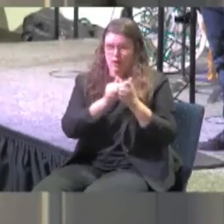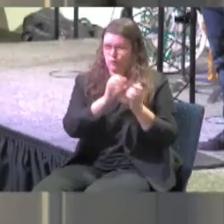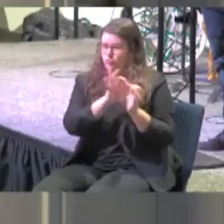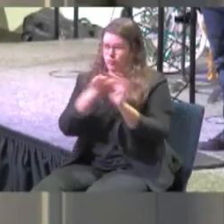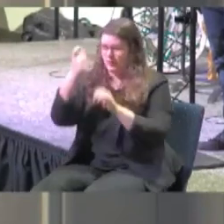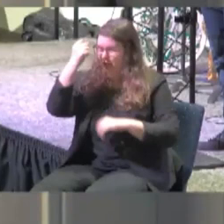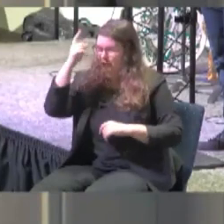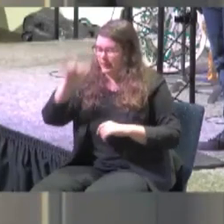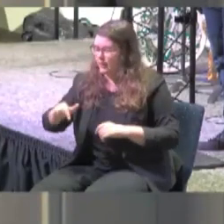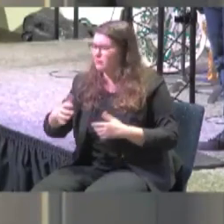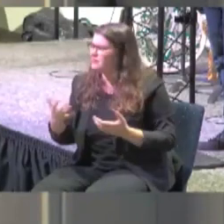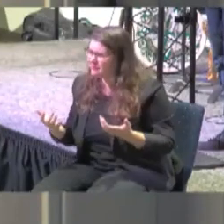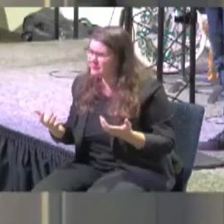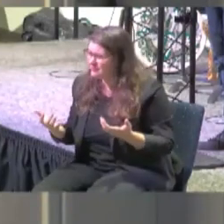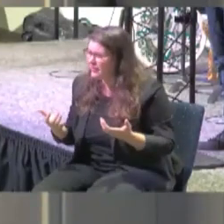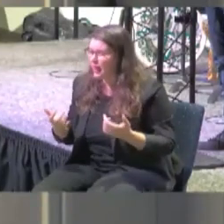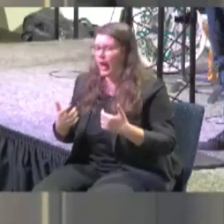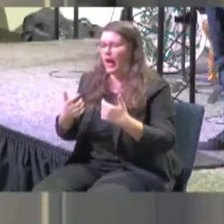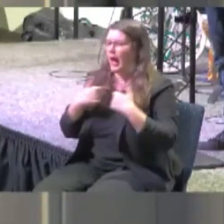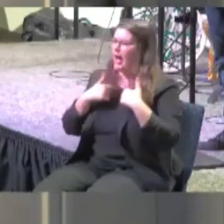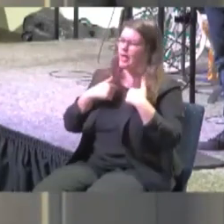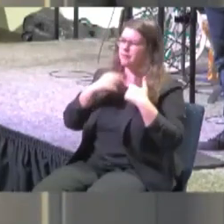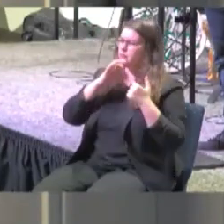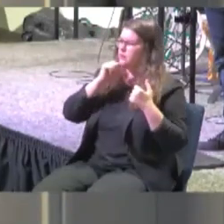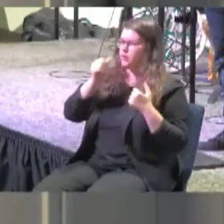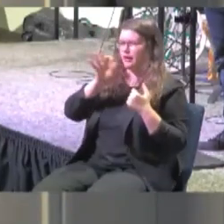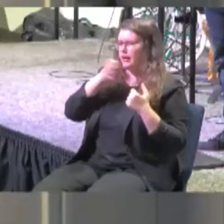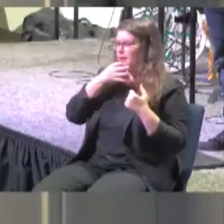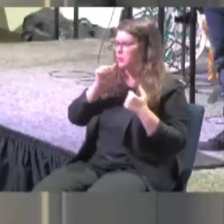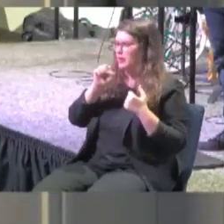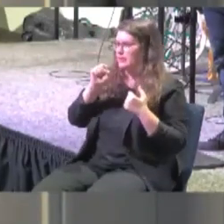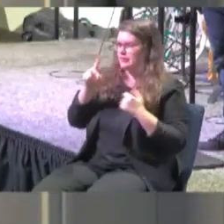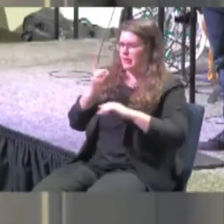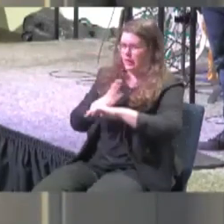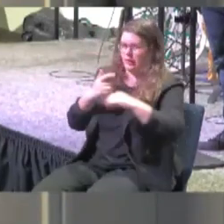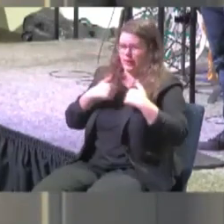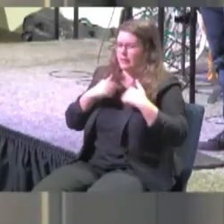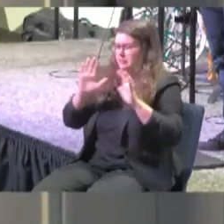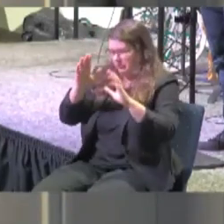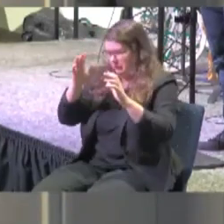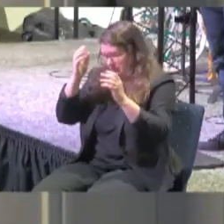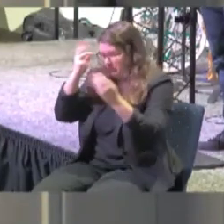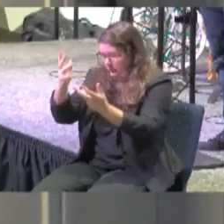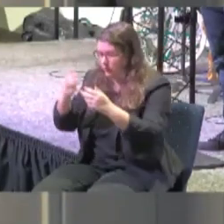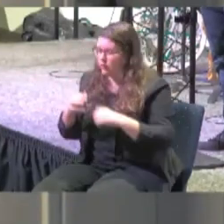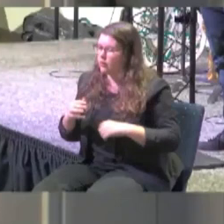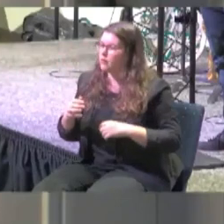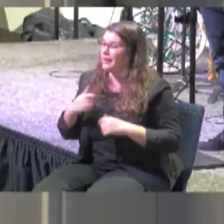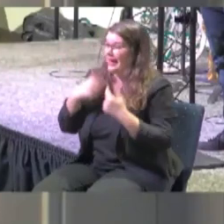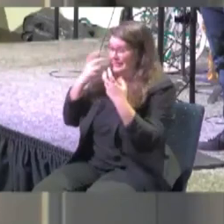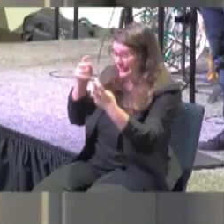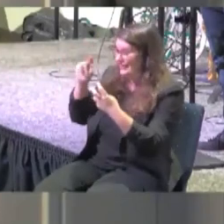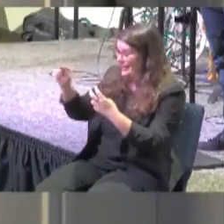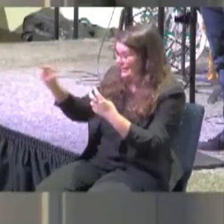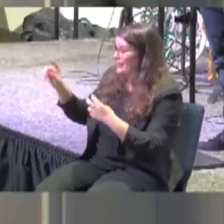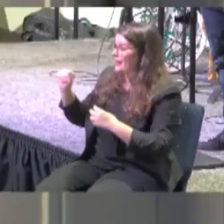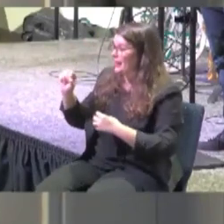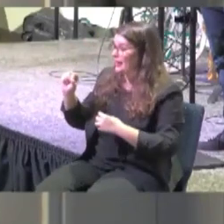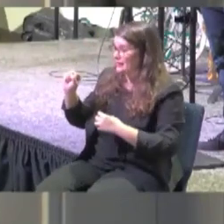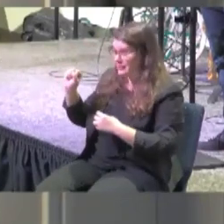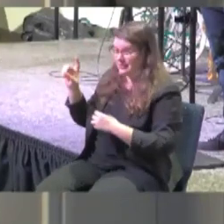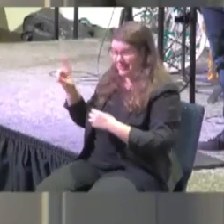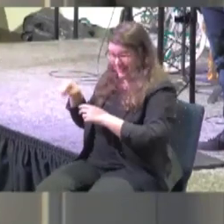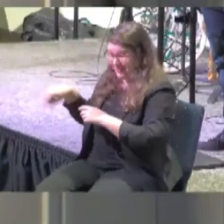talking as a very inexpert person, please forgive me. But I just see the struggles of autistic people to cope with